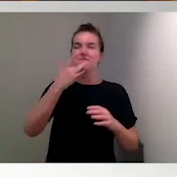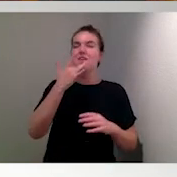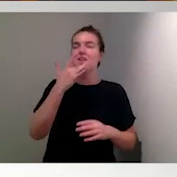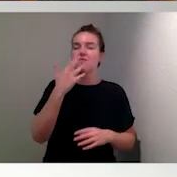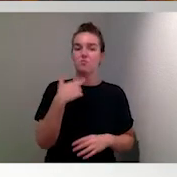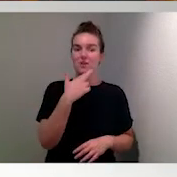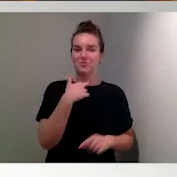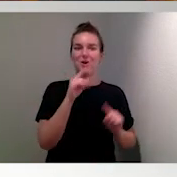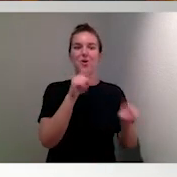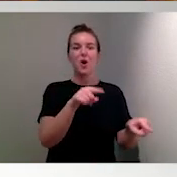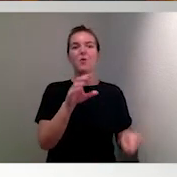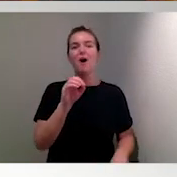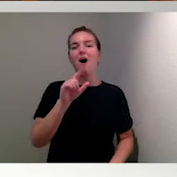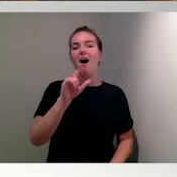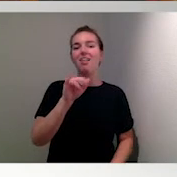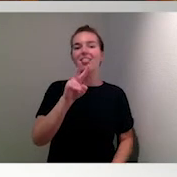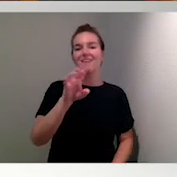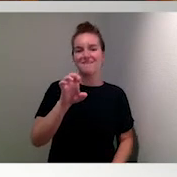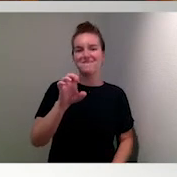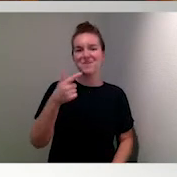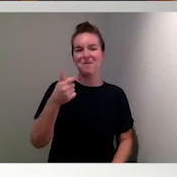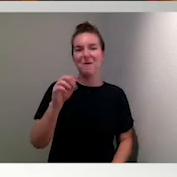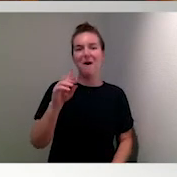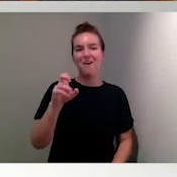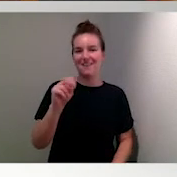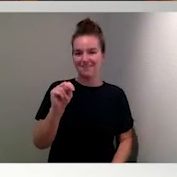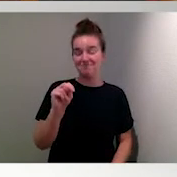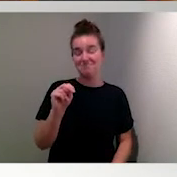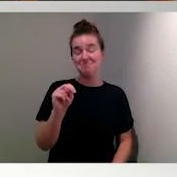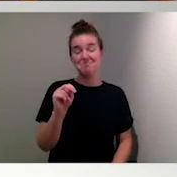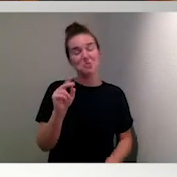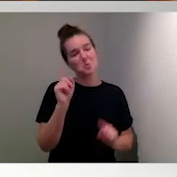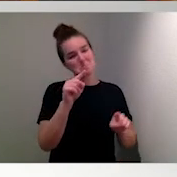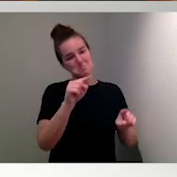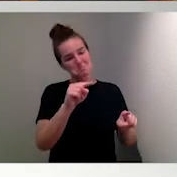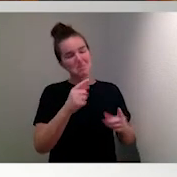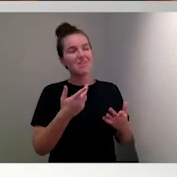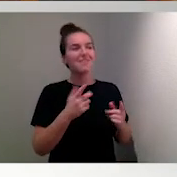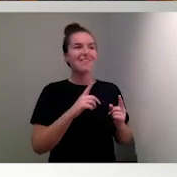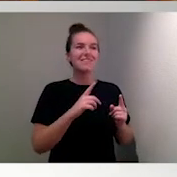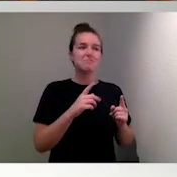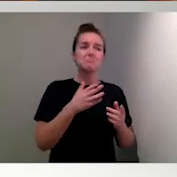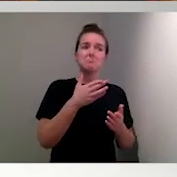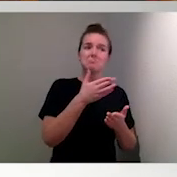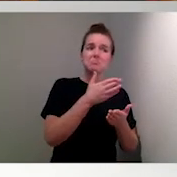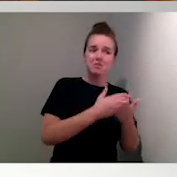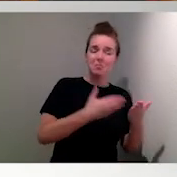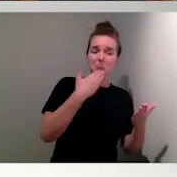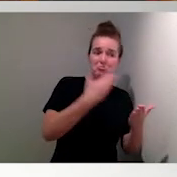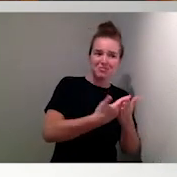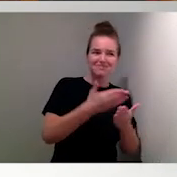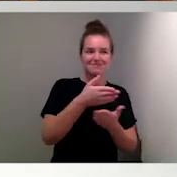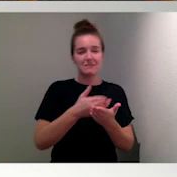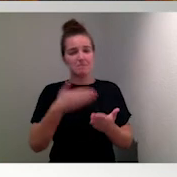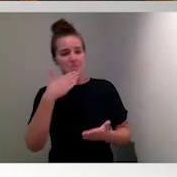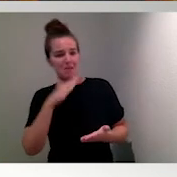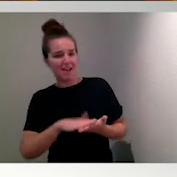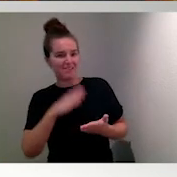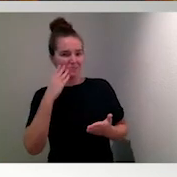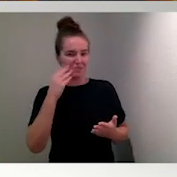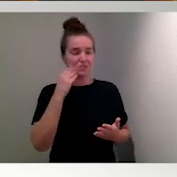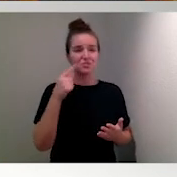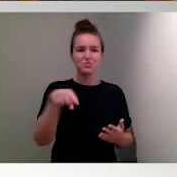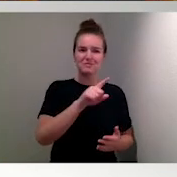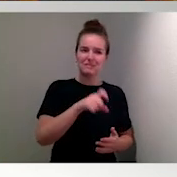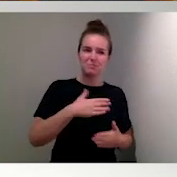had great experiences and we've had not so great experiences. So you have to be willing to explore and go out and try things. And I know that's hard when you have